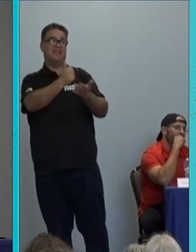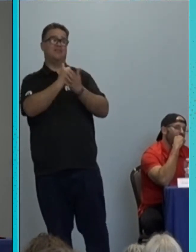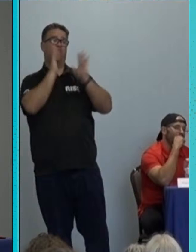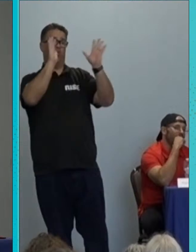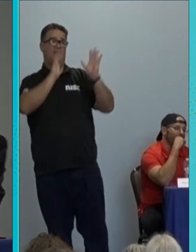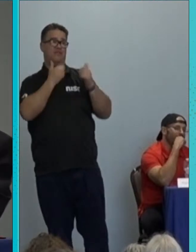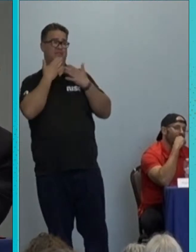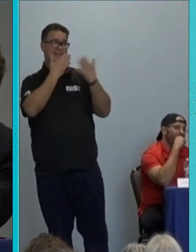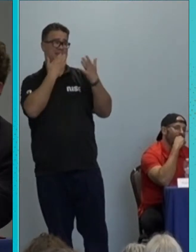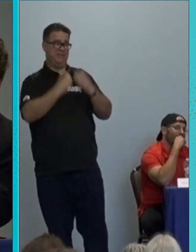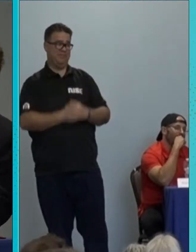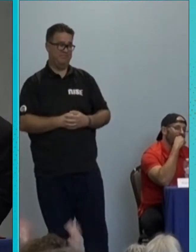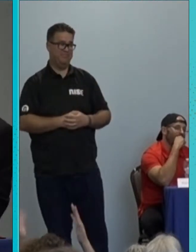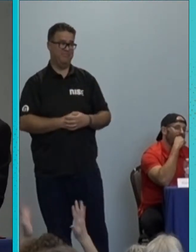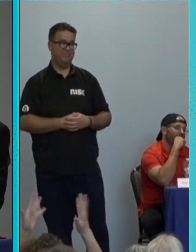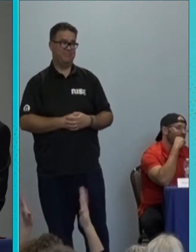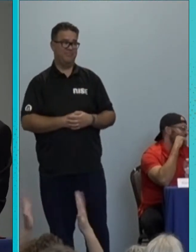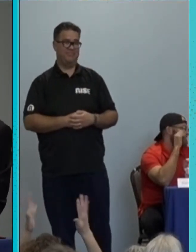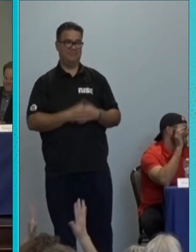remarkable.